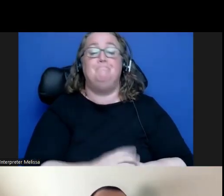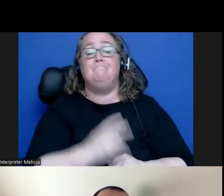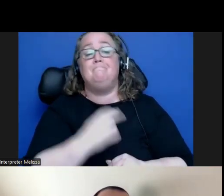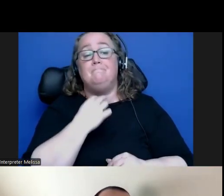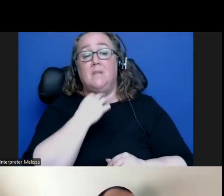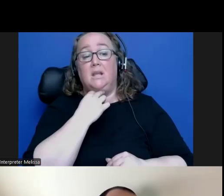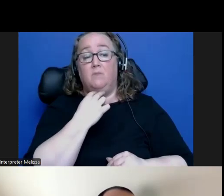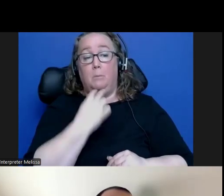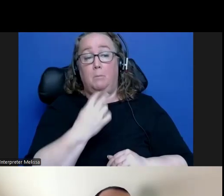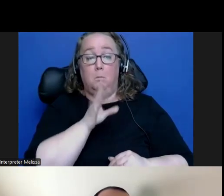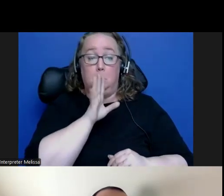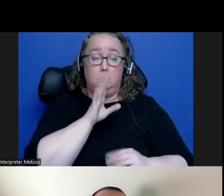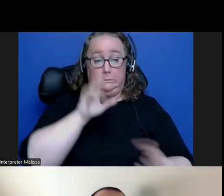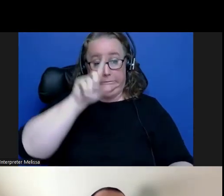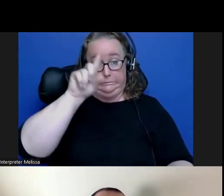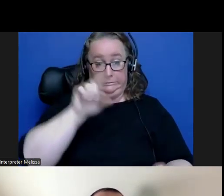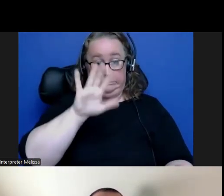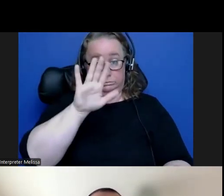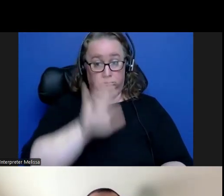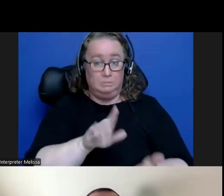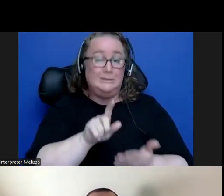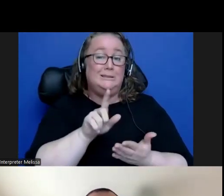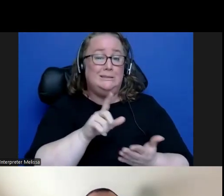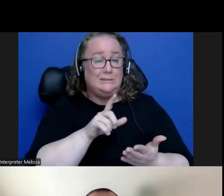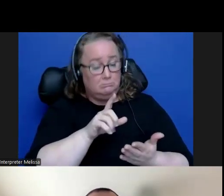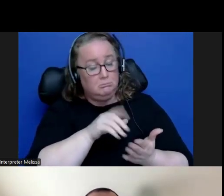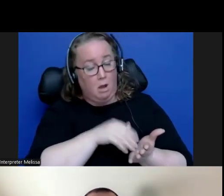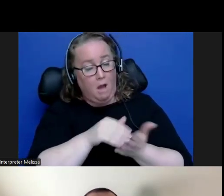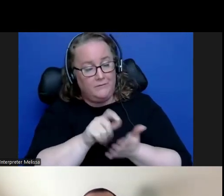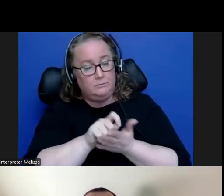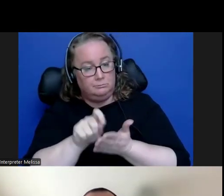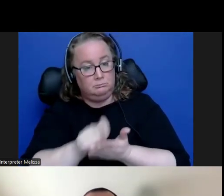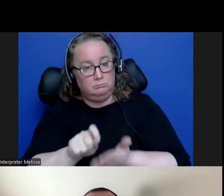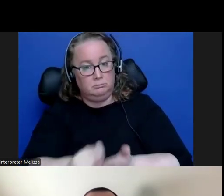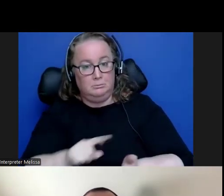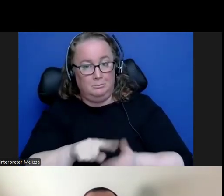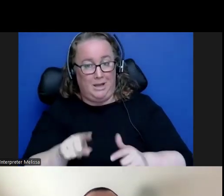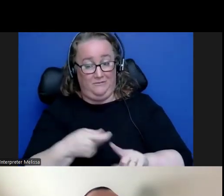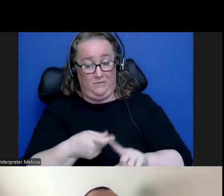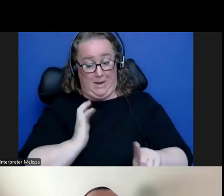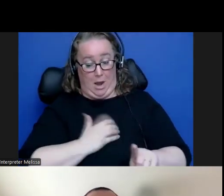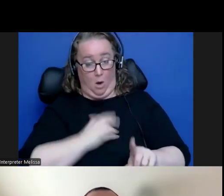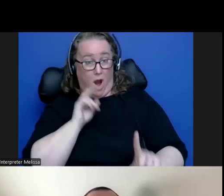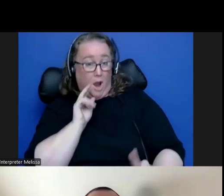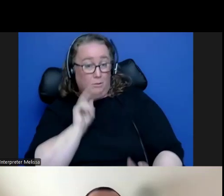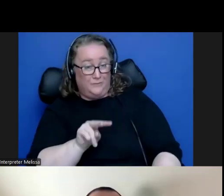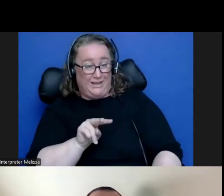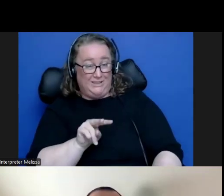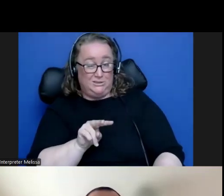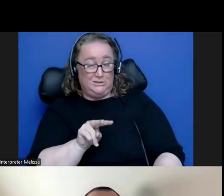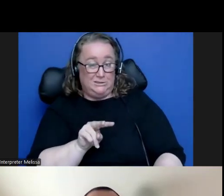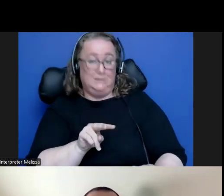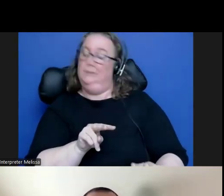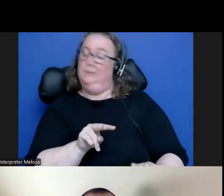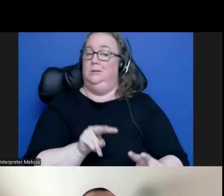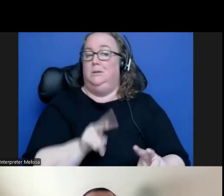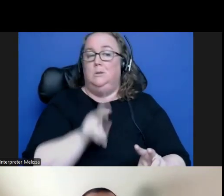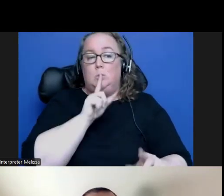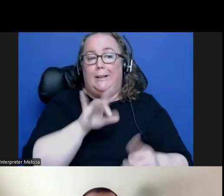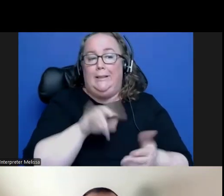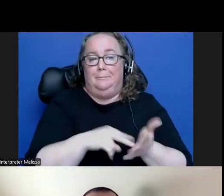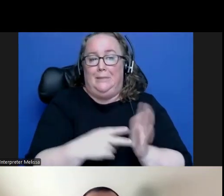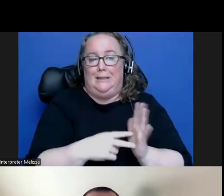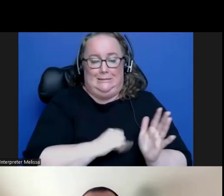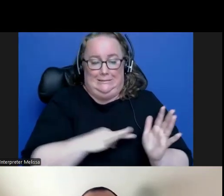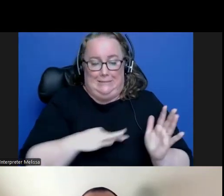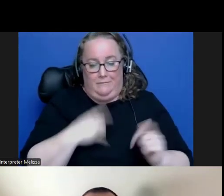de-escalation is often marked, but from our observations, this can really just amount to staff